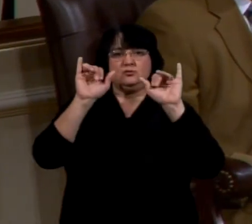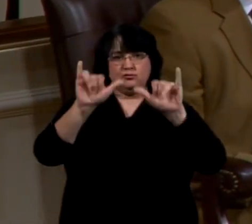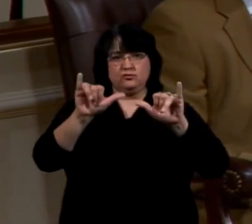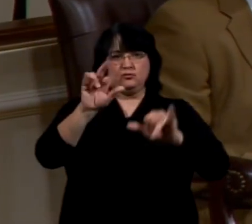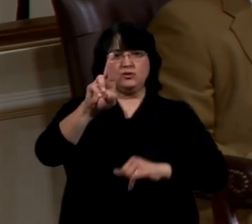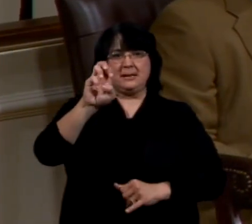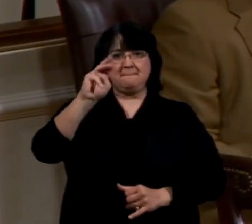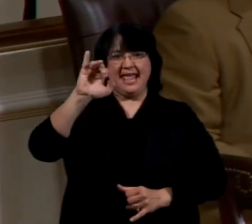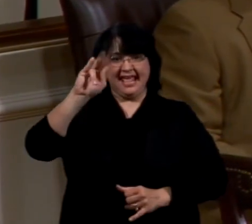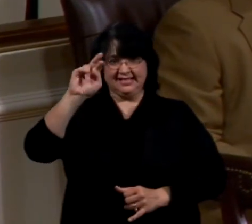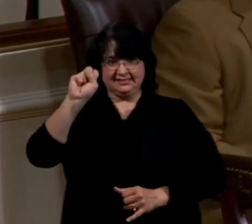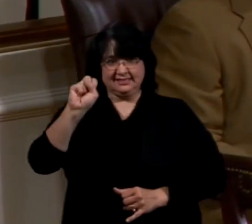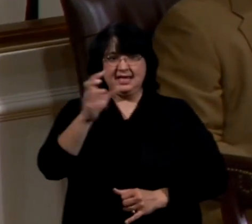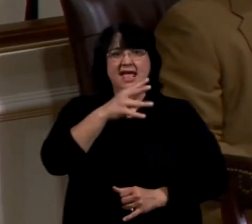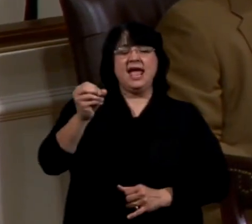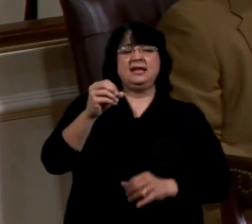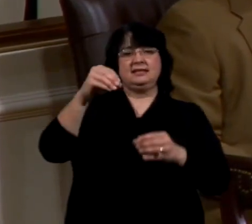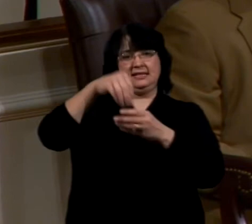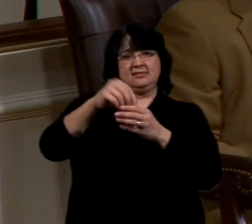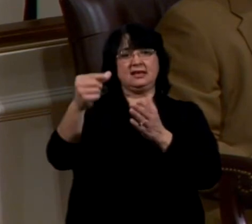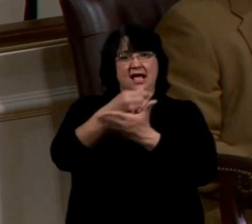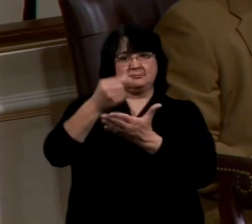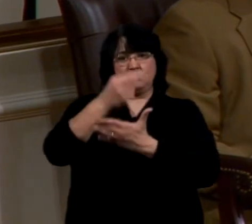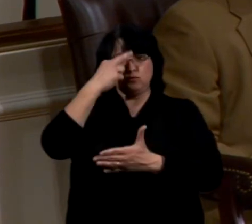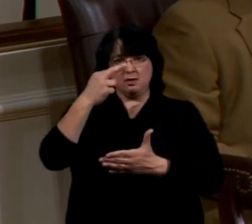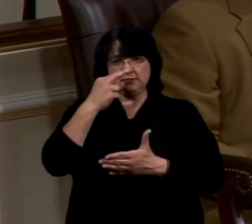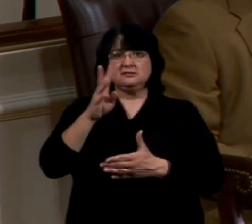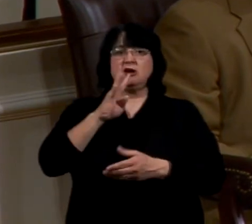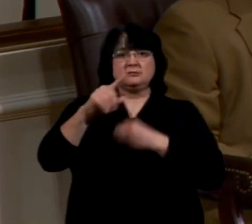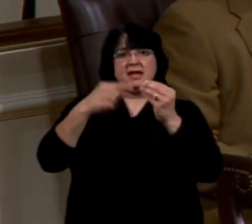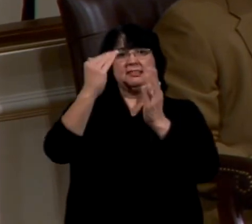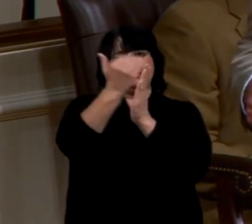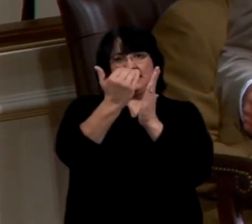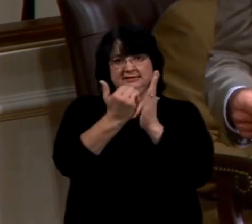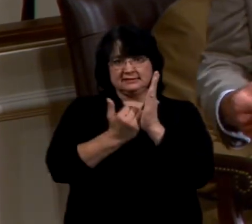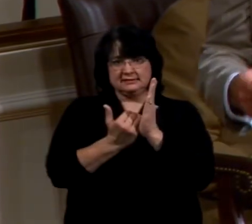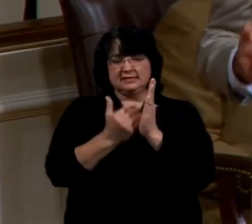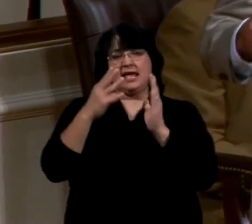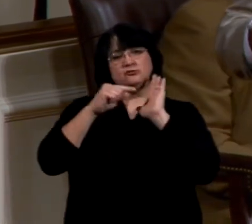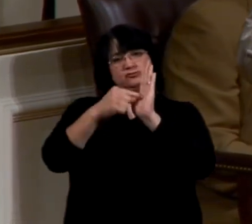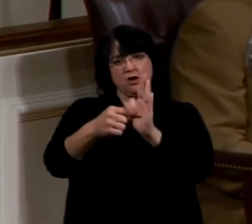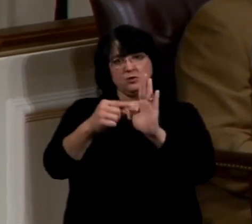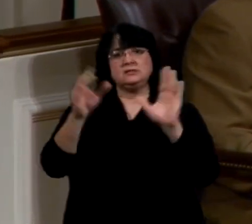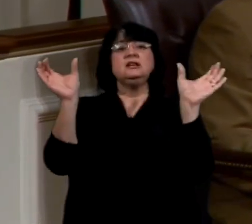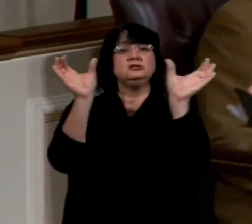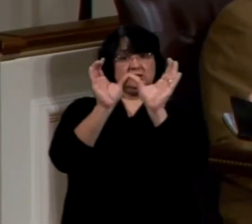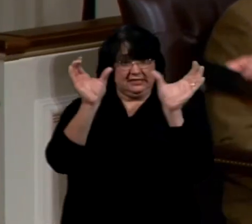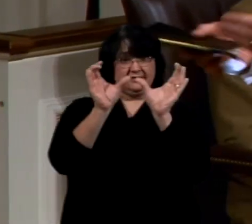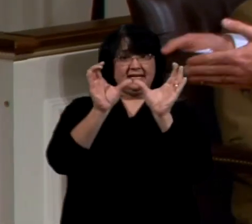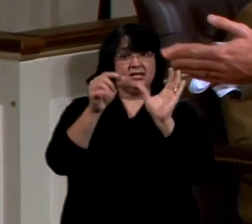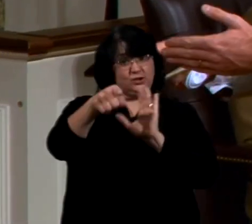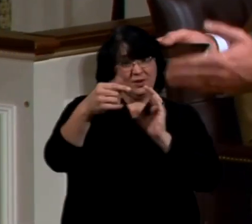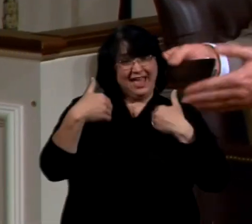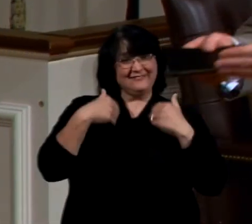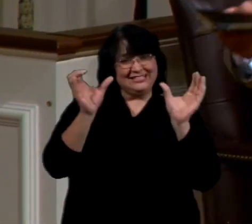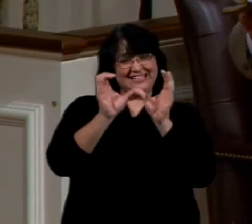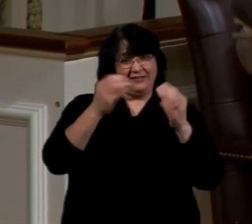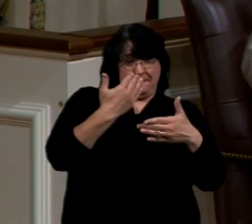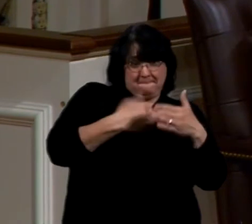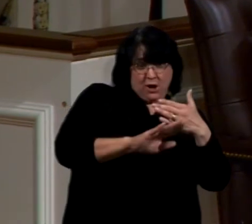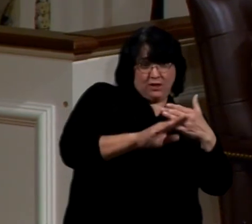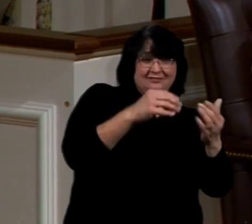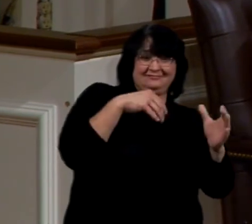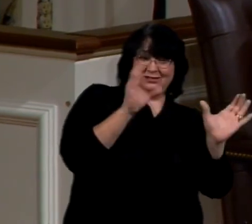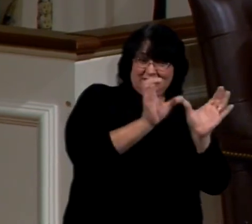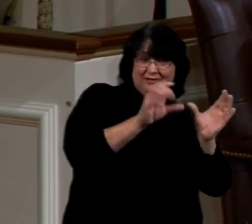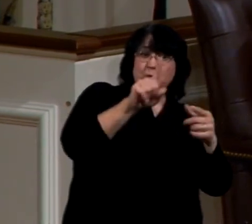a gospel of Romans, and it has there, but in there it's got lessons, and it shows them, it has a certificate. You have a certificate, a birth certificate when you